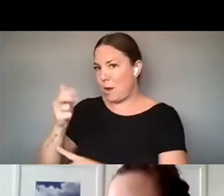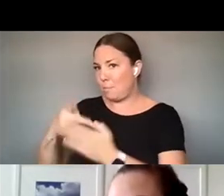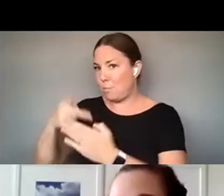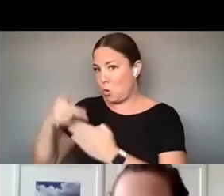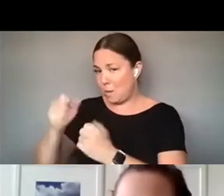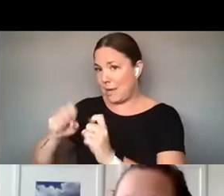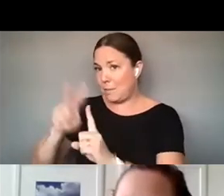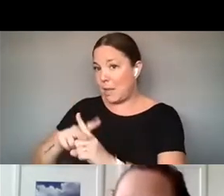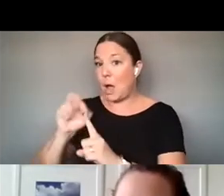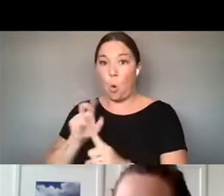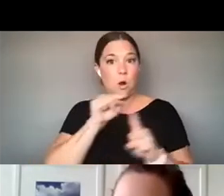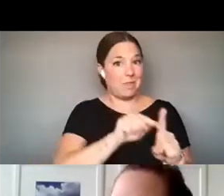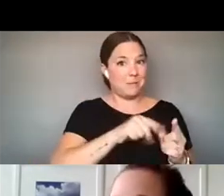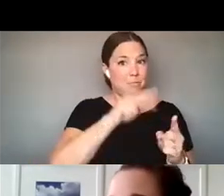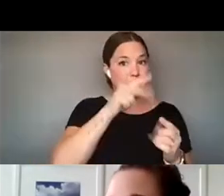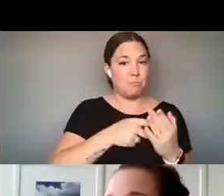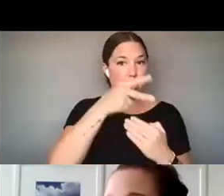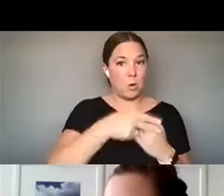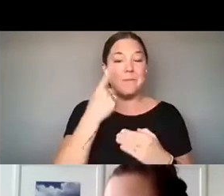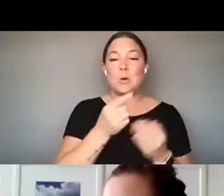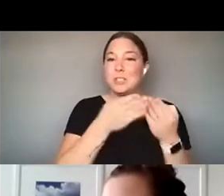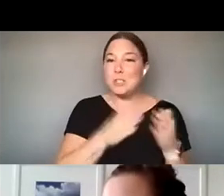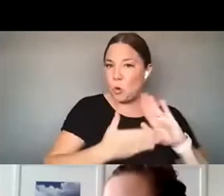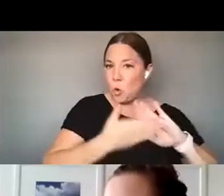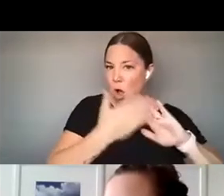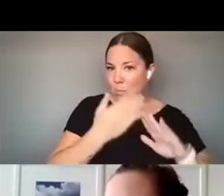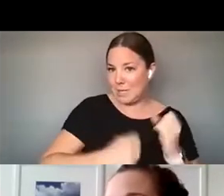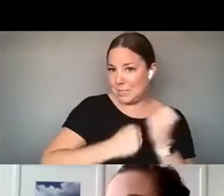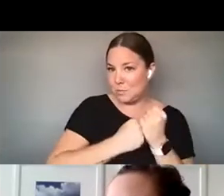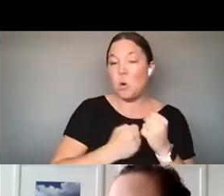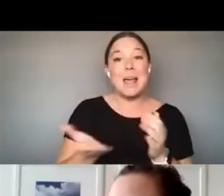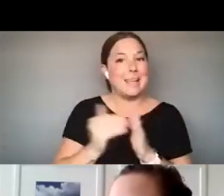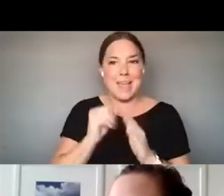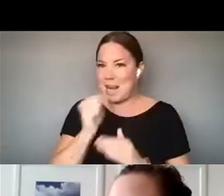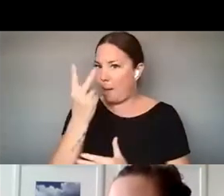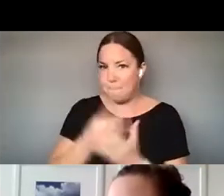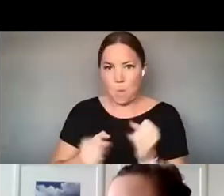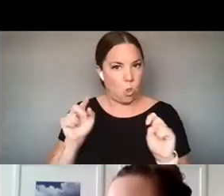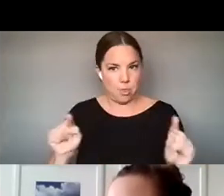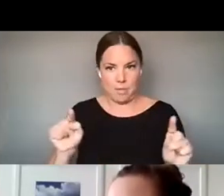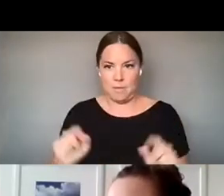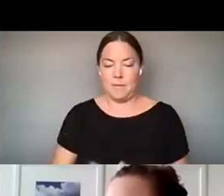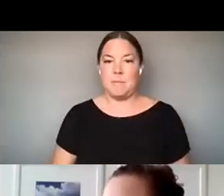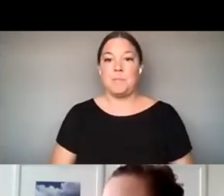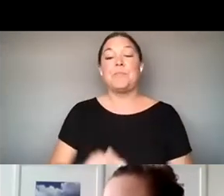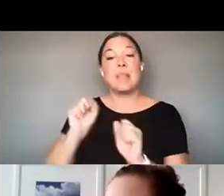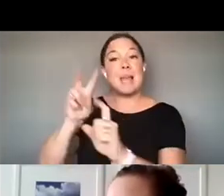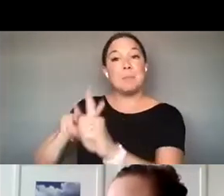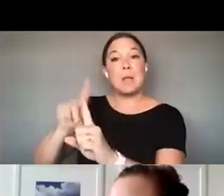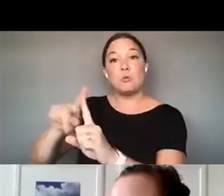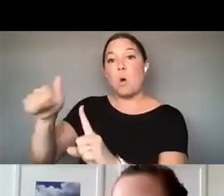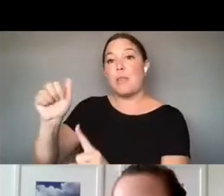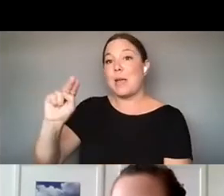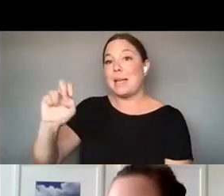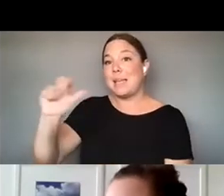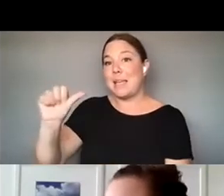this program for general operating support, but not both. You may apply to other NEA funding opportunities